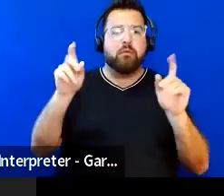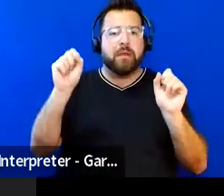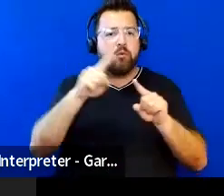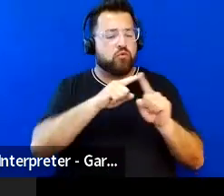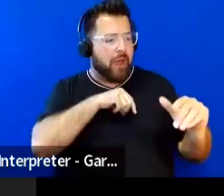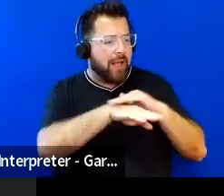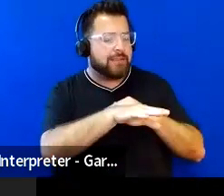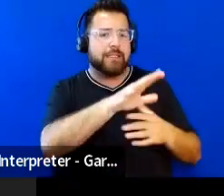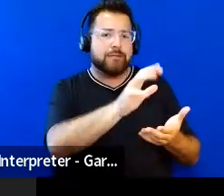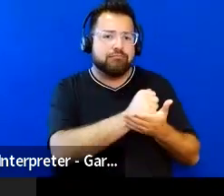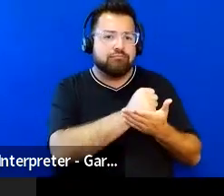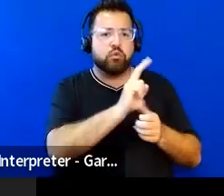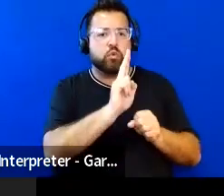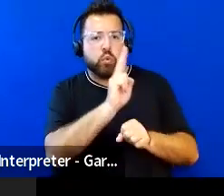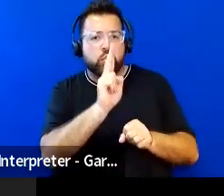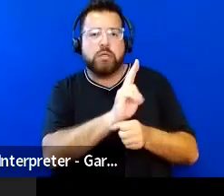to